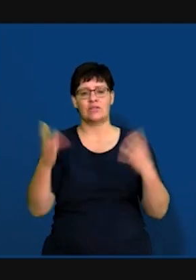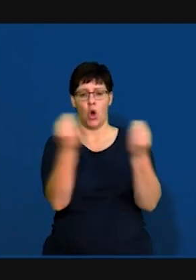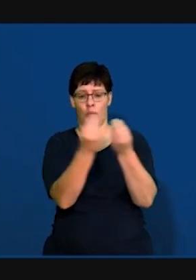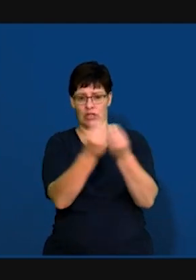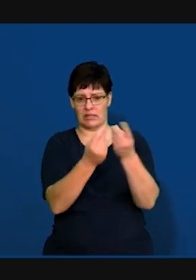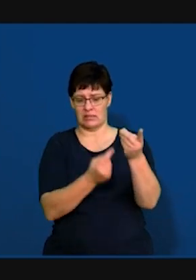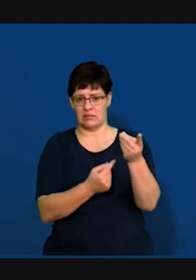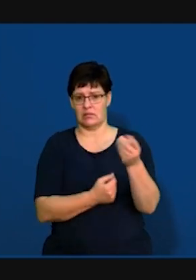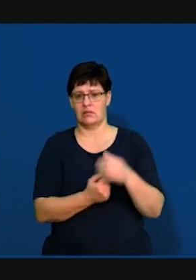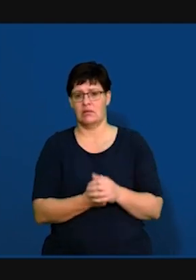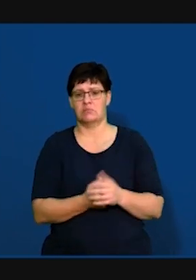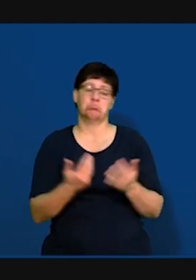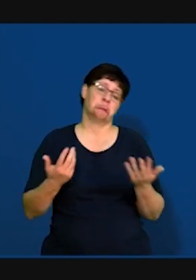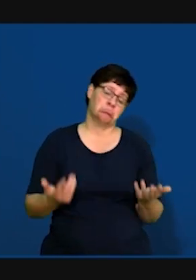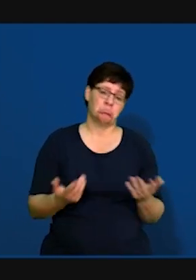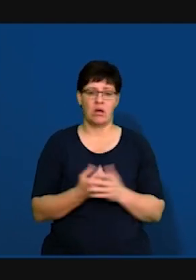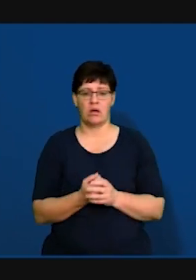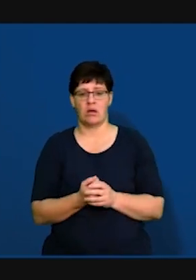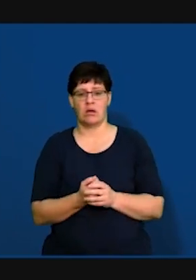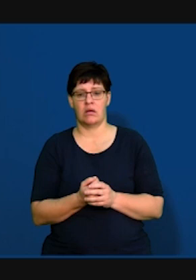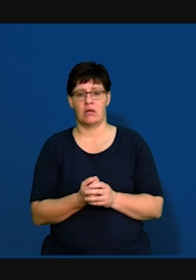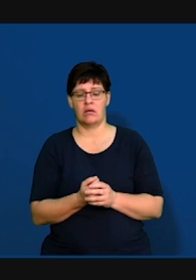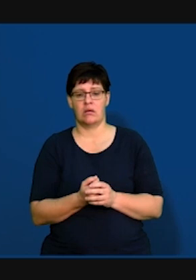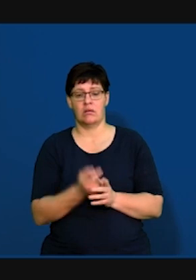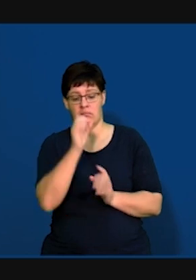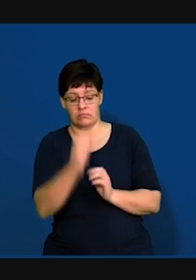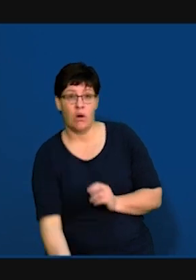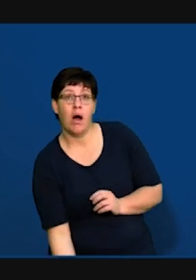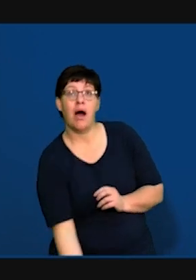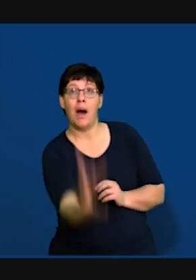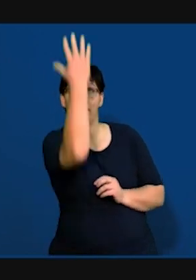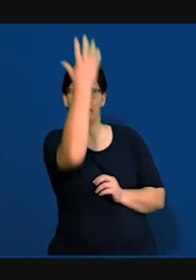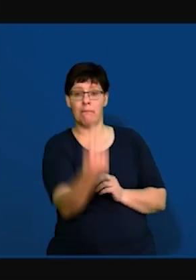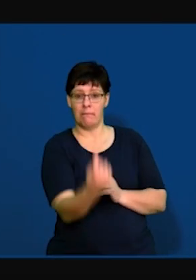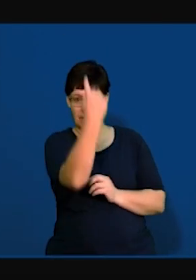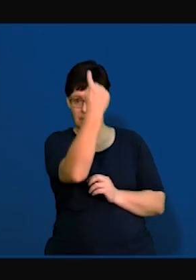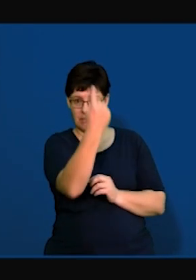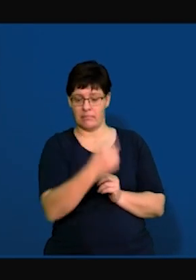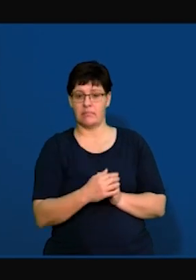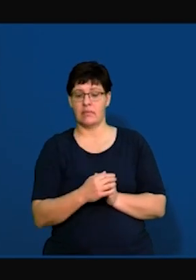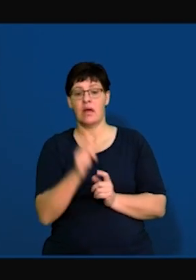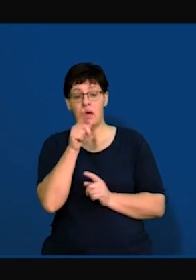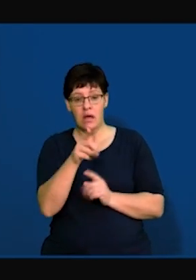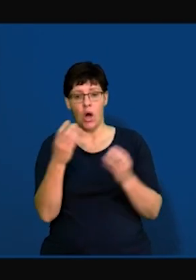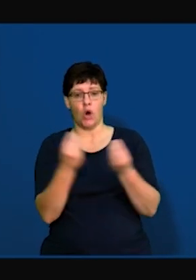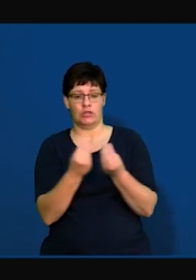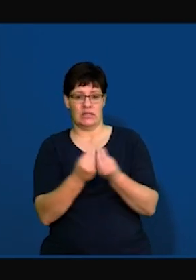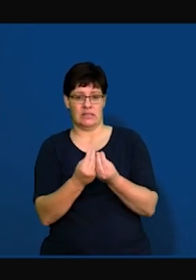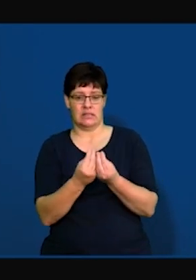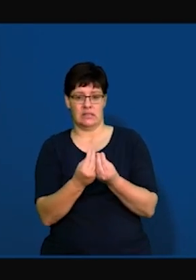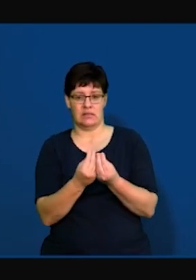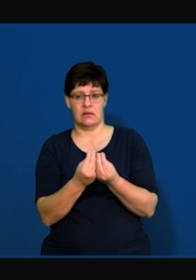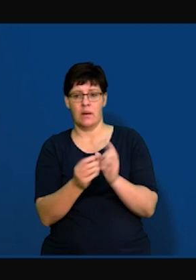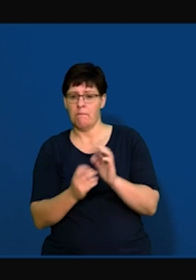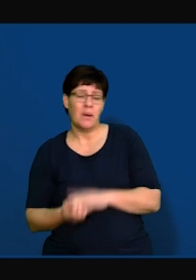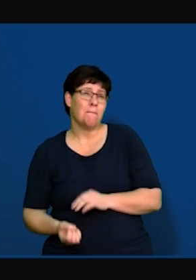is, say, for argument's sake, thrown vertically upwards, right? And that object reaches the